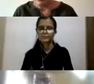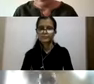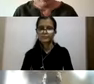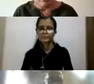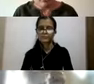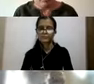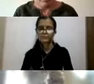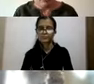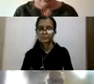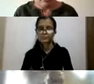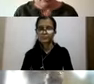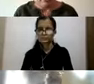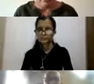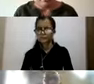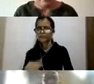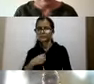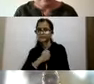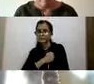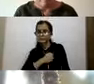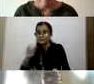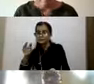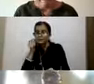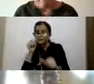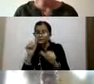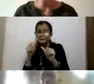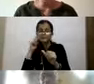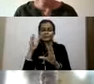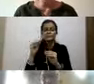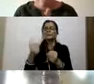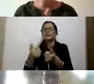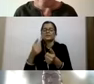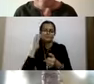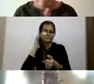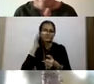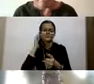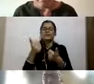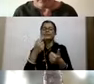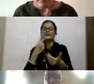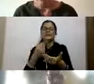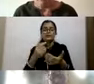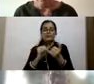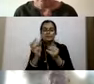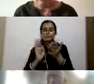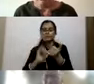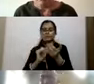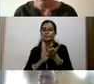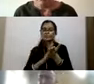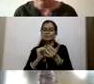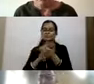I can't hear you. You're muted. There's a second question from Sushmita Kamath, who signed in from New York.